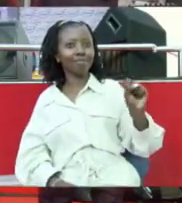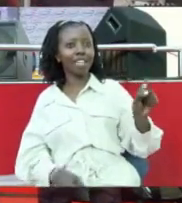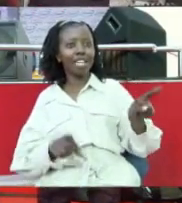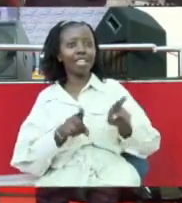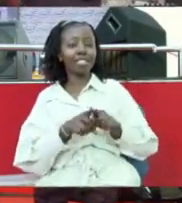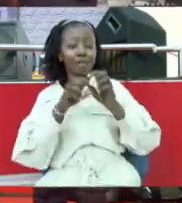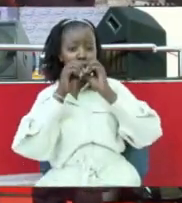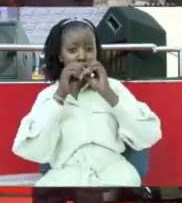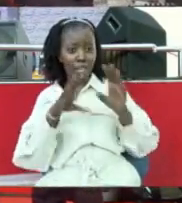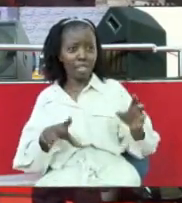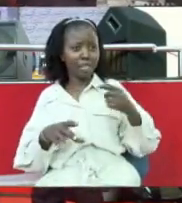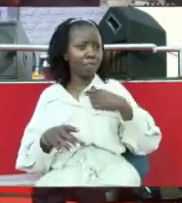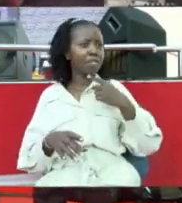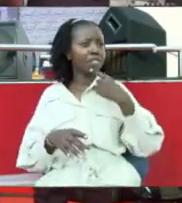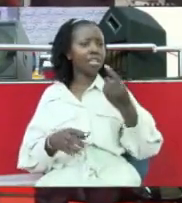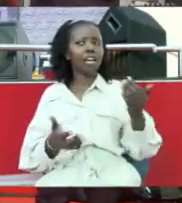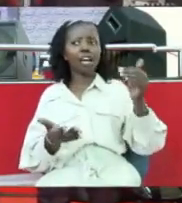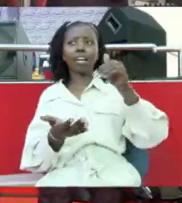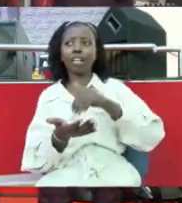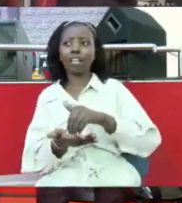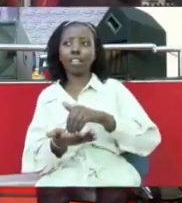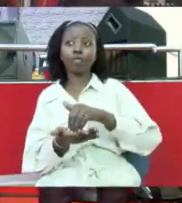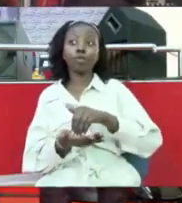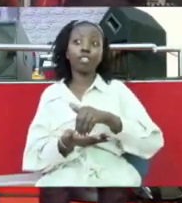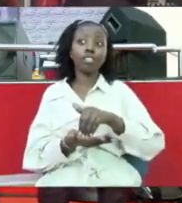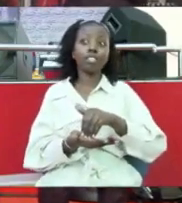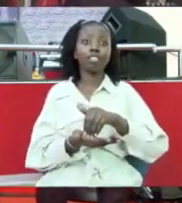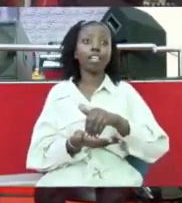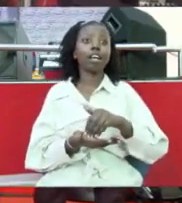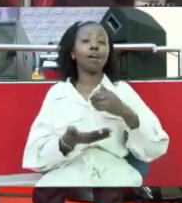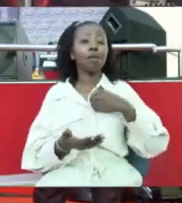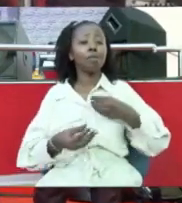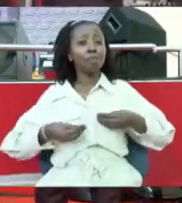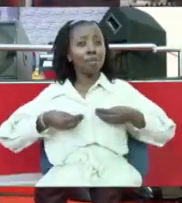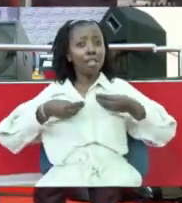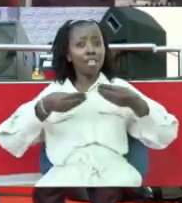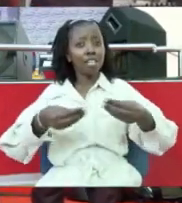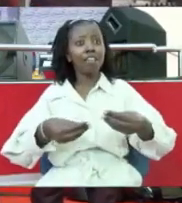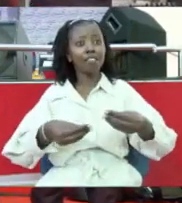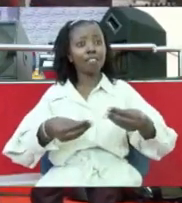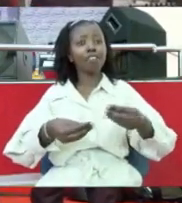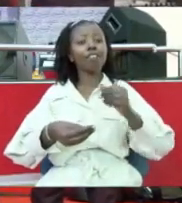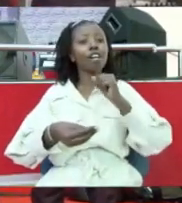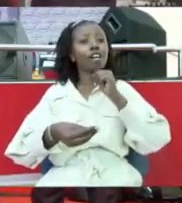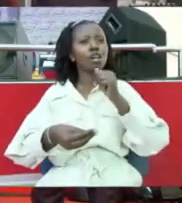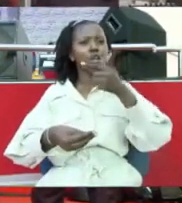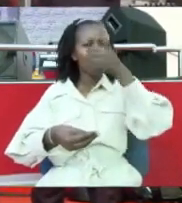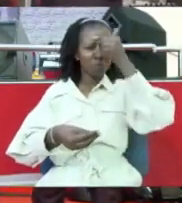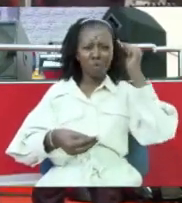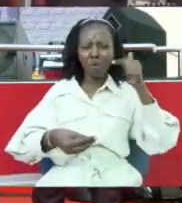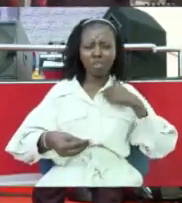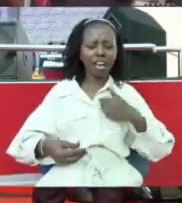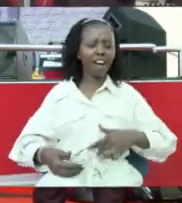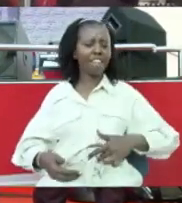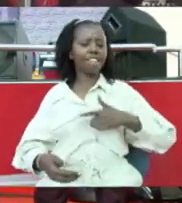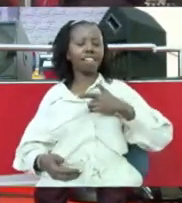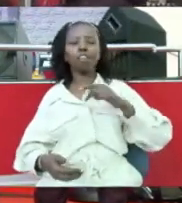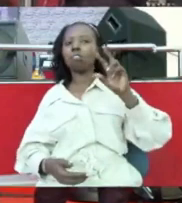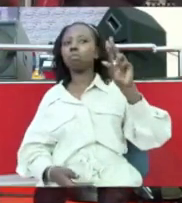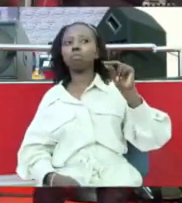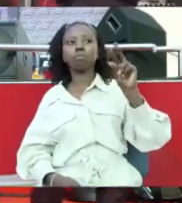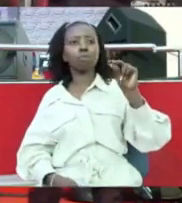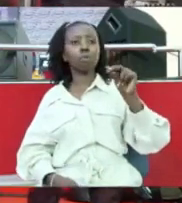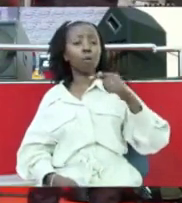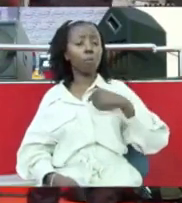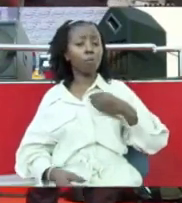And I said again, I am going to give. Not because I have my feelings. I'm